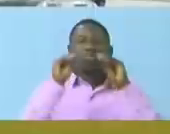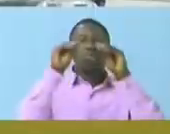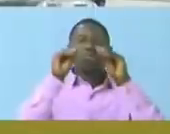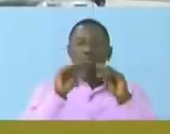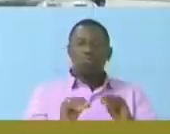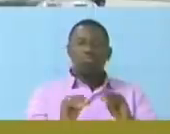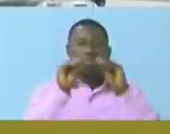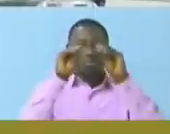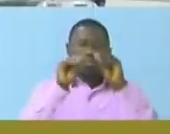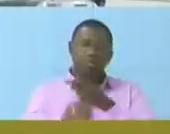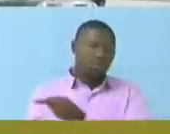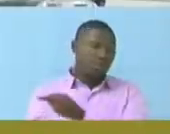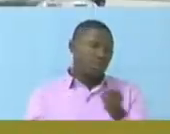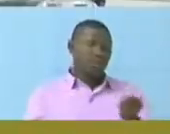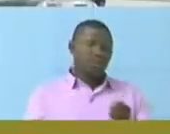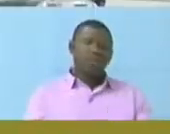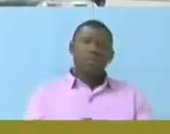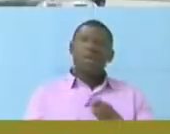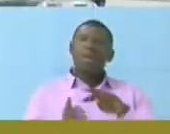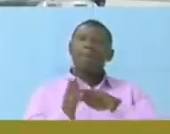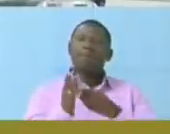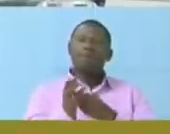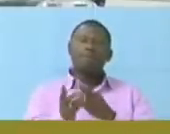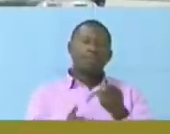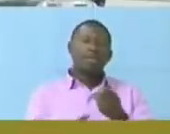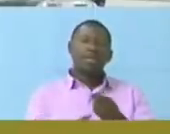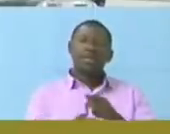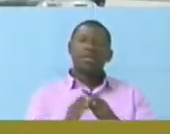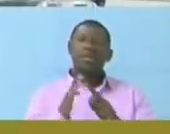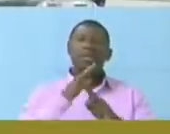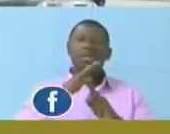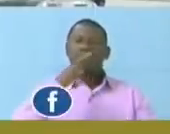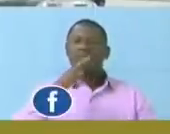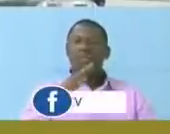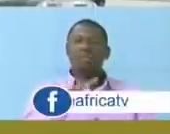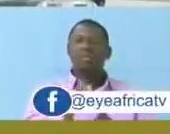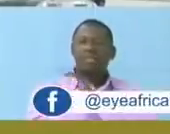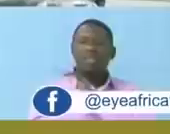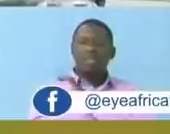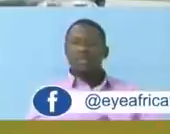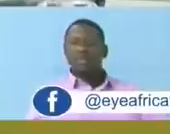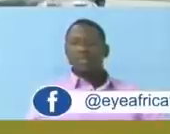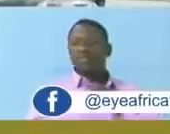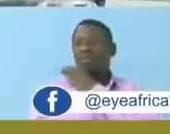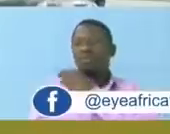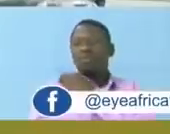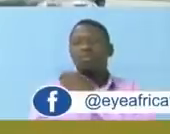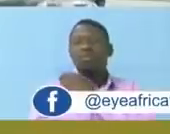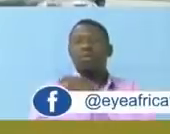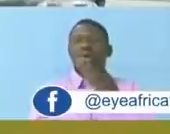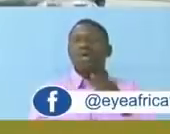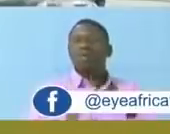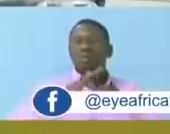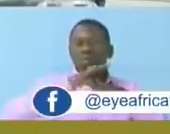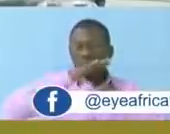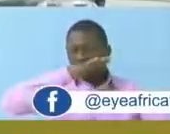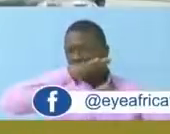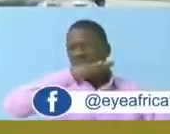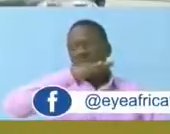all less than chief inspector. Chief inspector and below. Chief